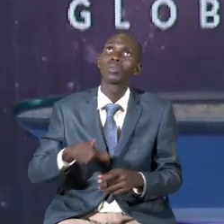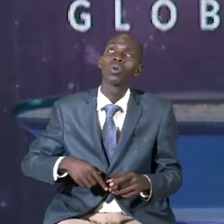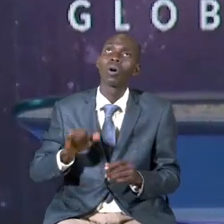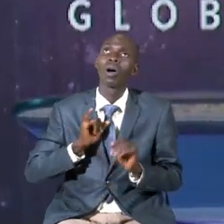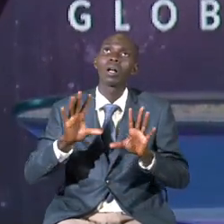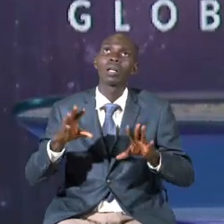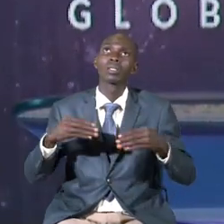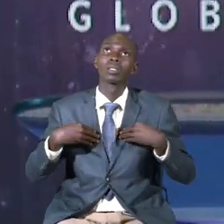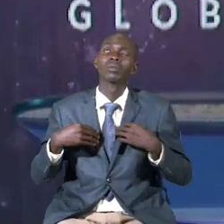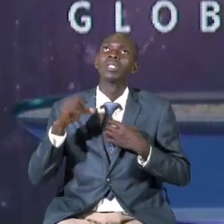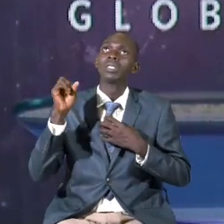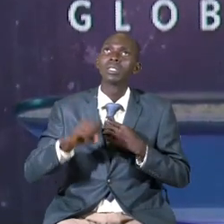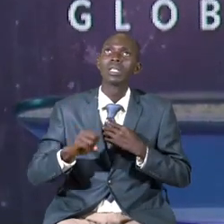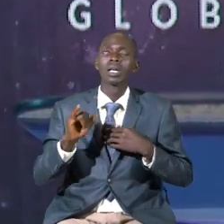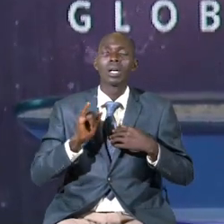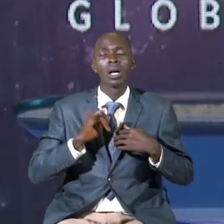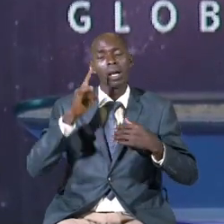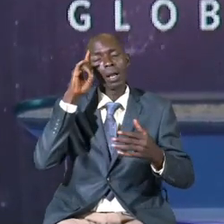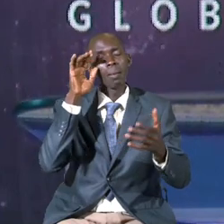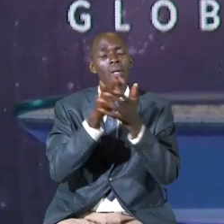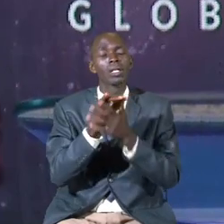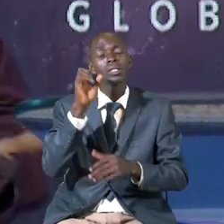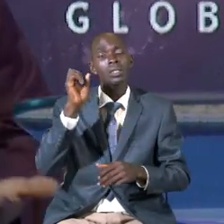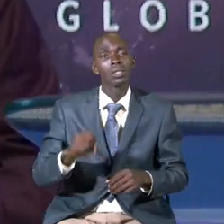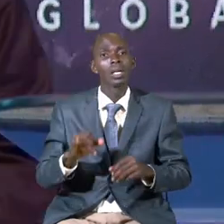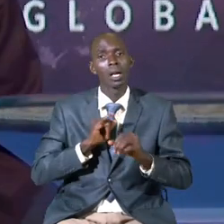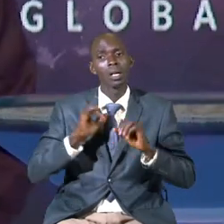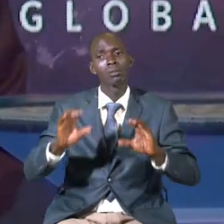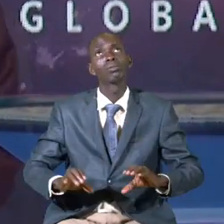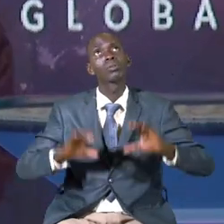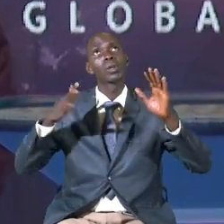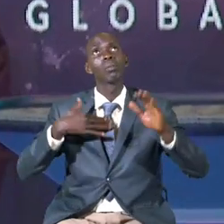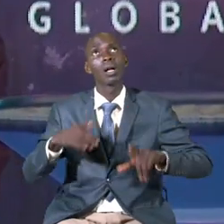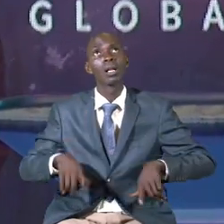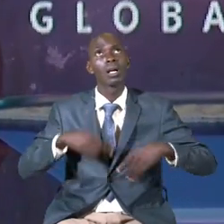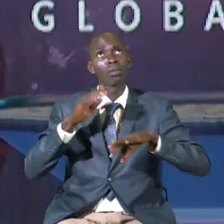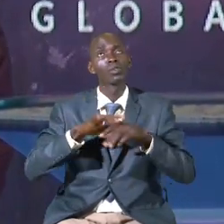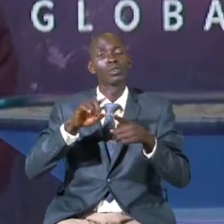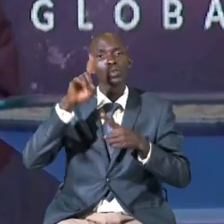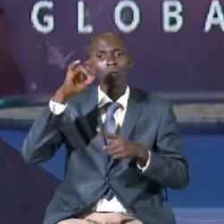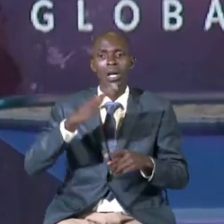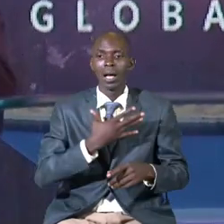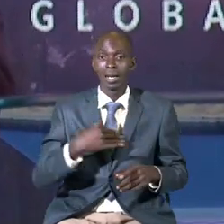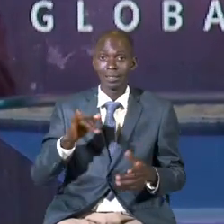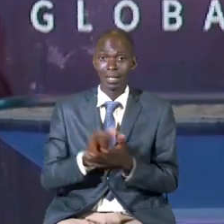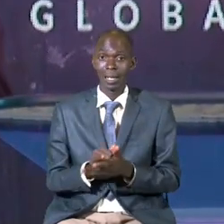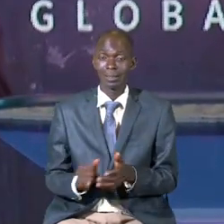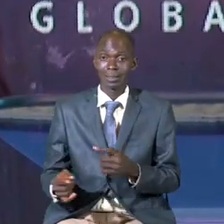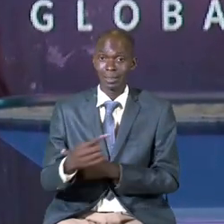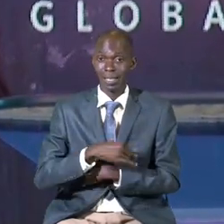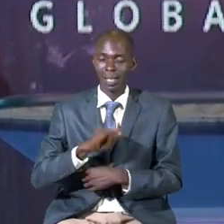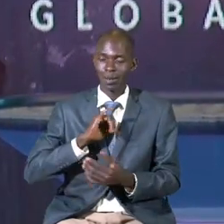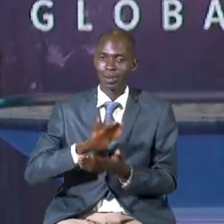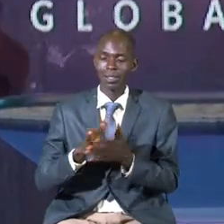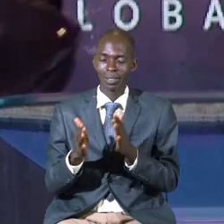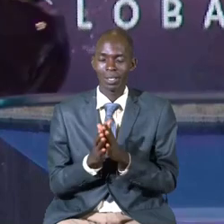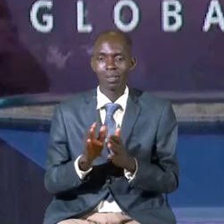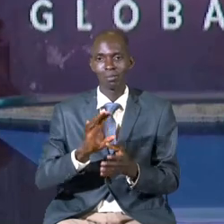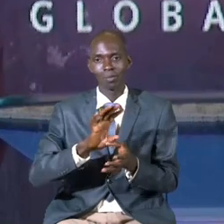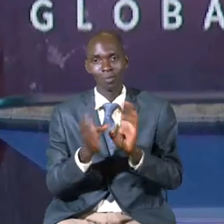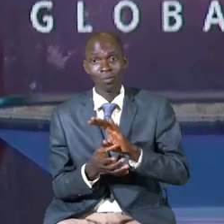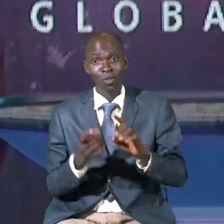yes i consecrate my life unto you i became converted from that year things